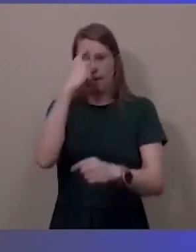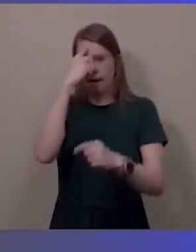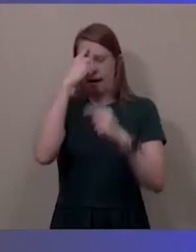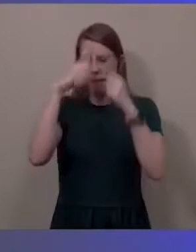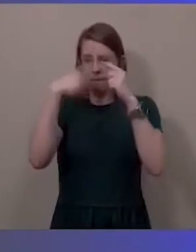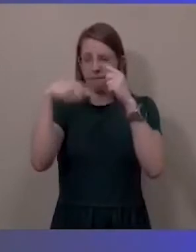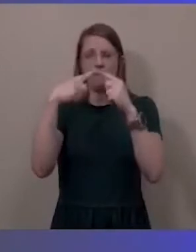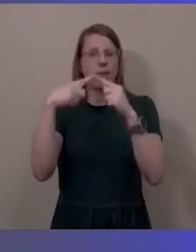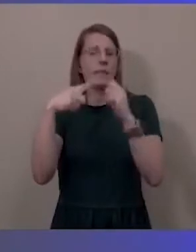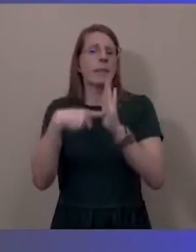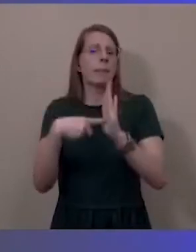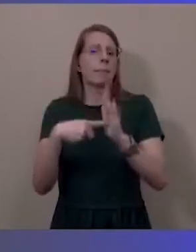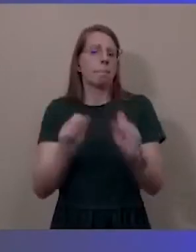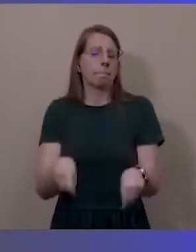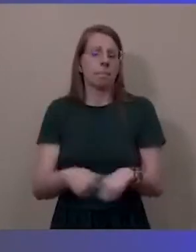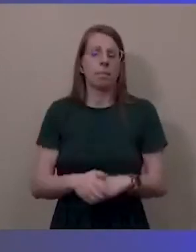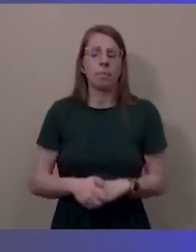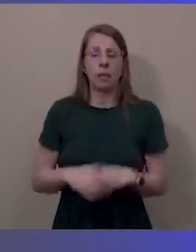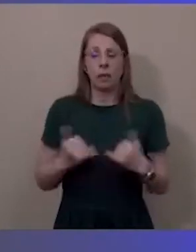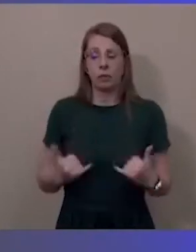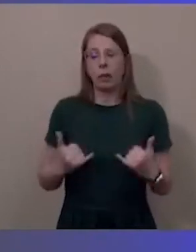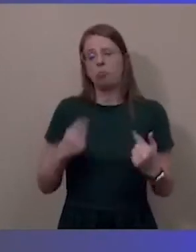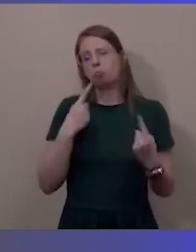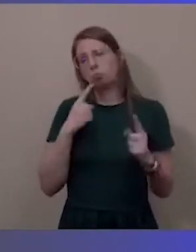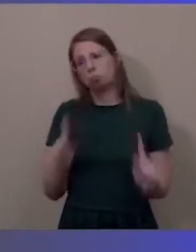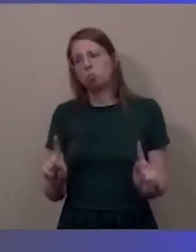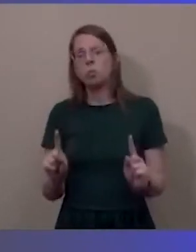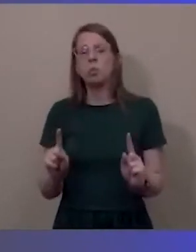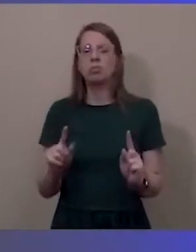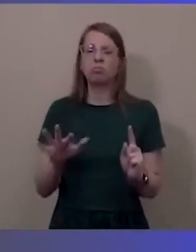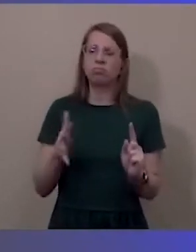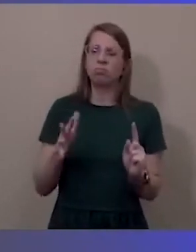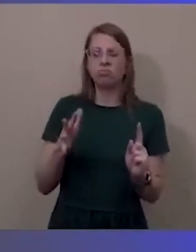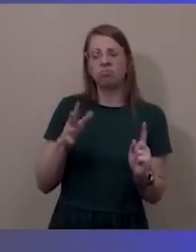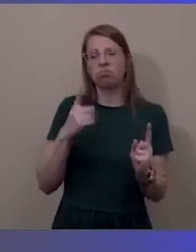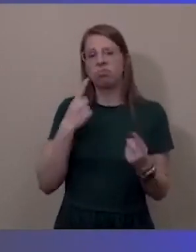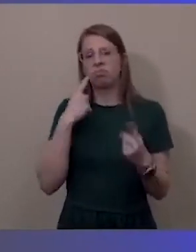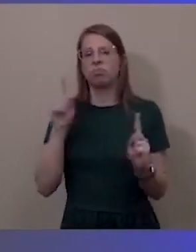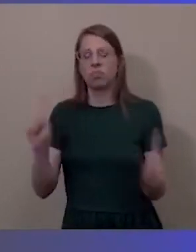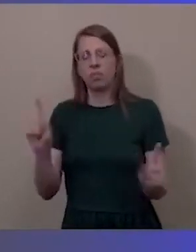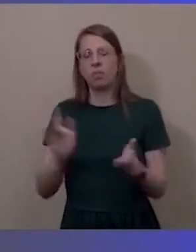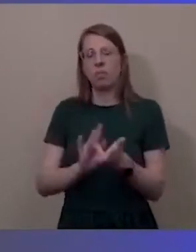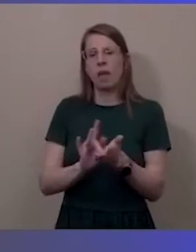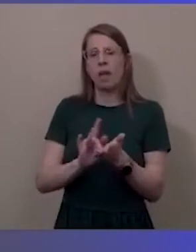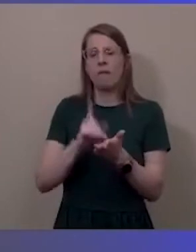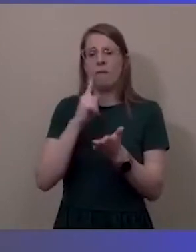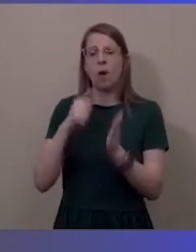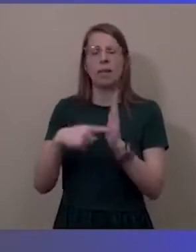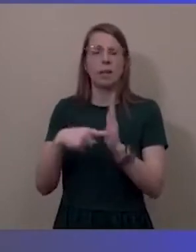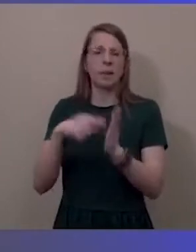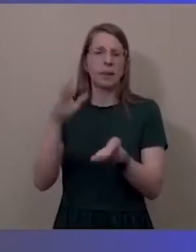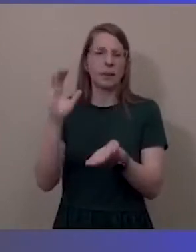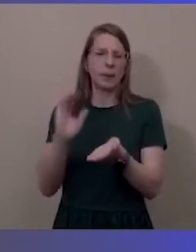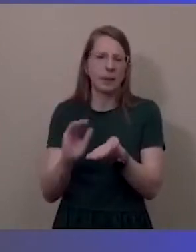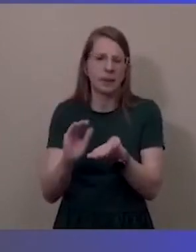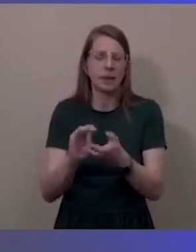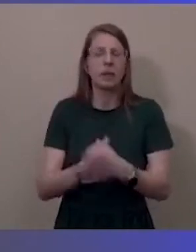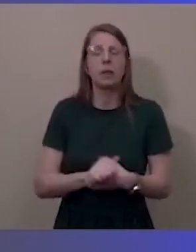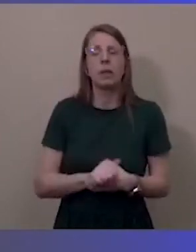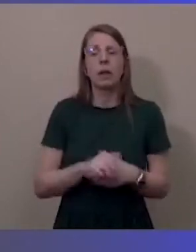we consider, we have effective, modestly effective drugs to treat the symptoms, but what we want